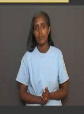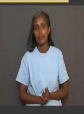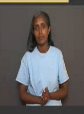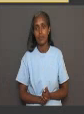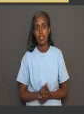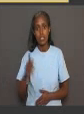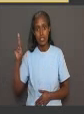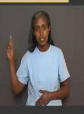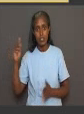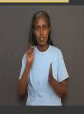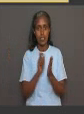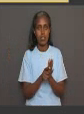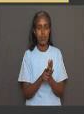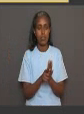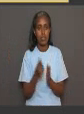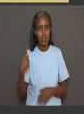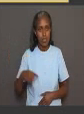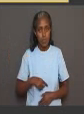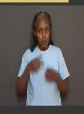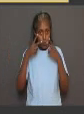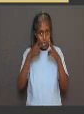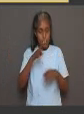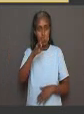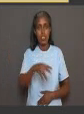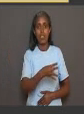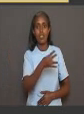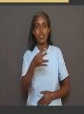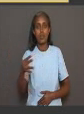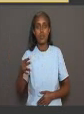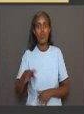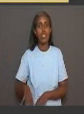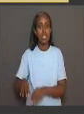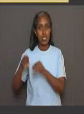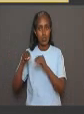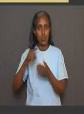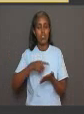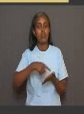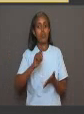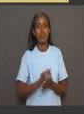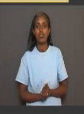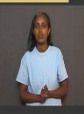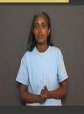In this example, we see a table of students' marks.